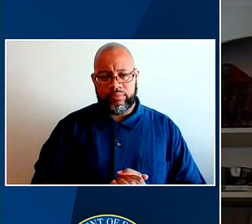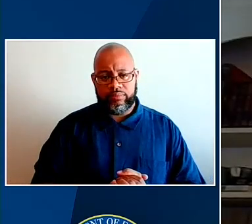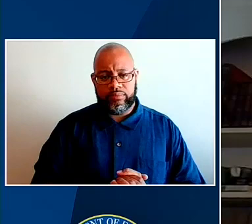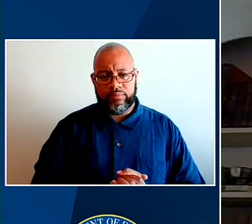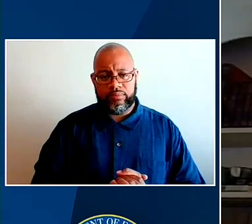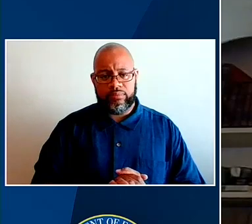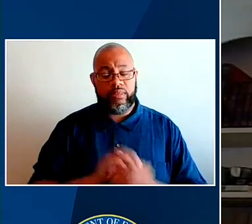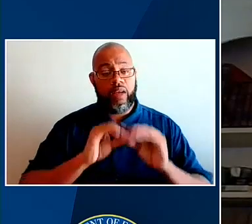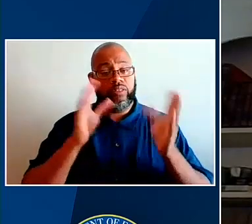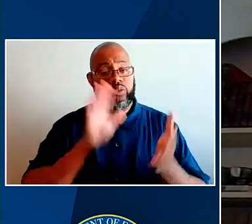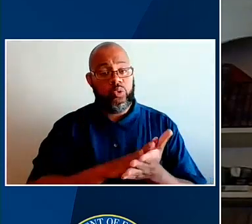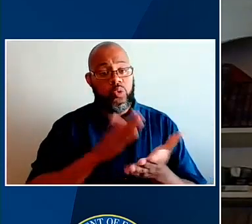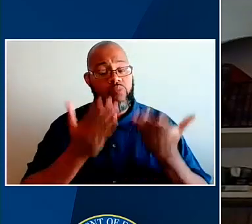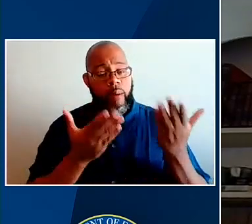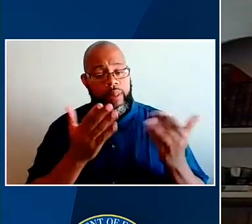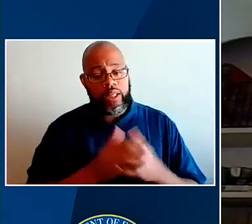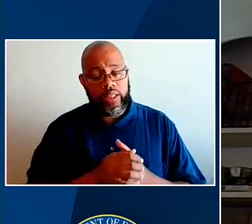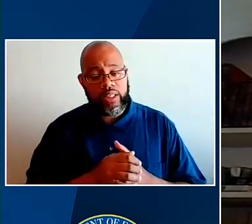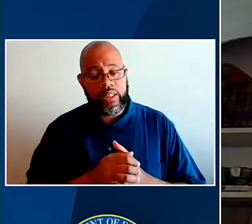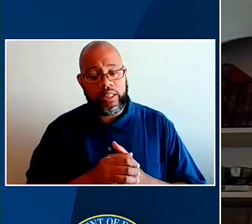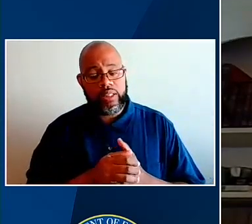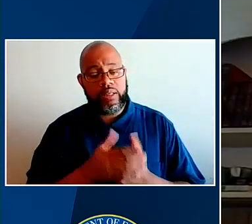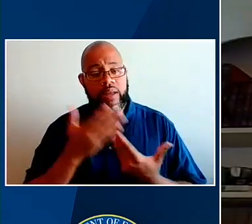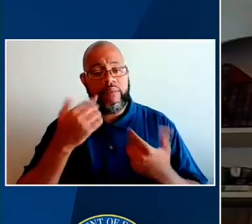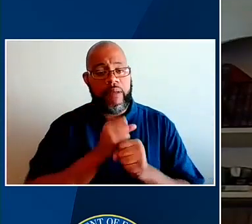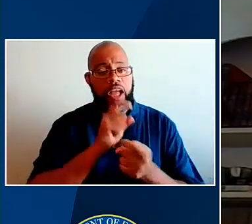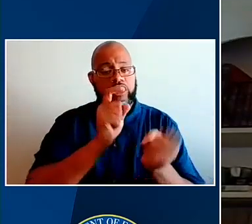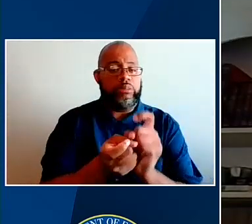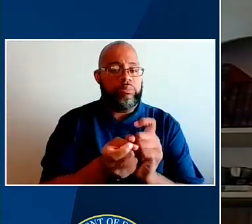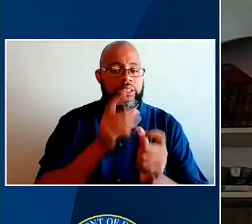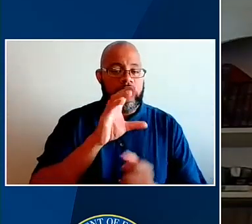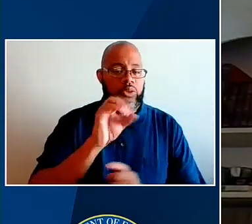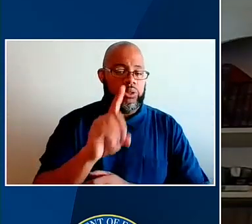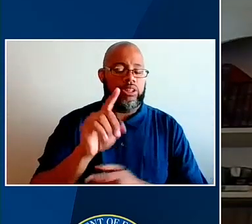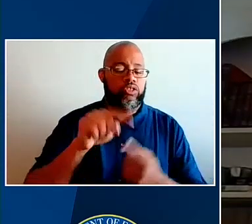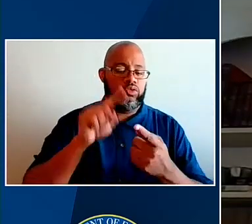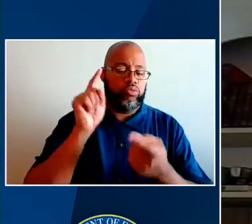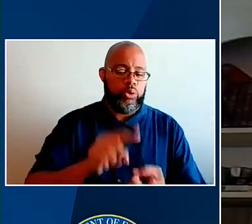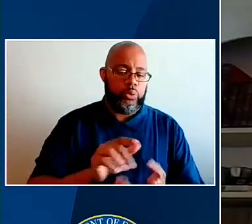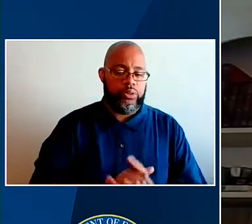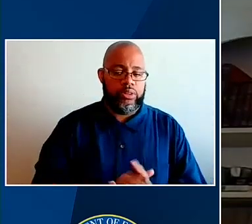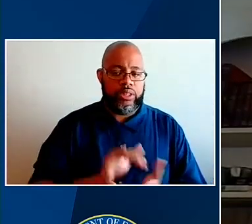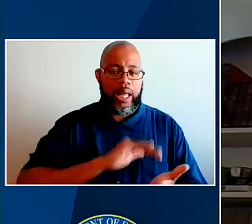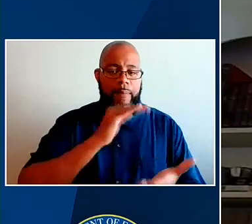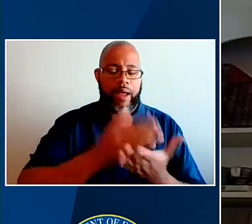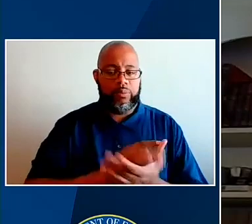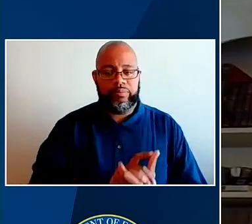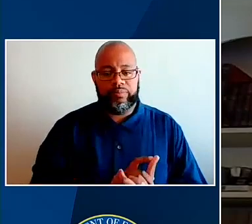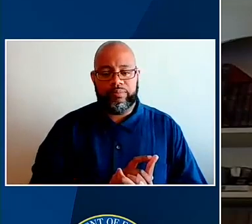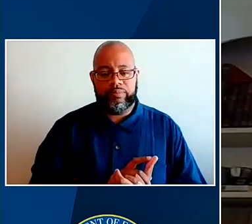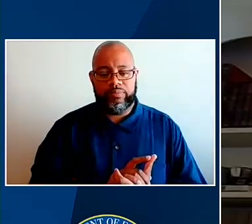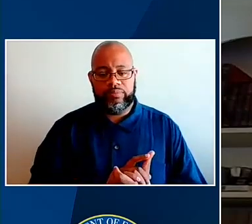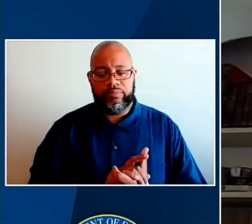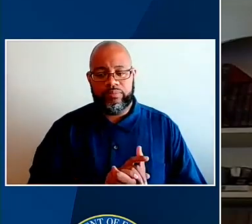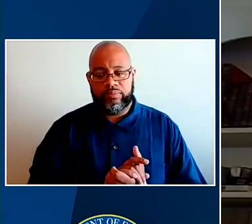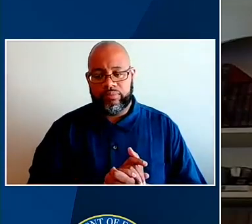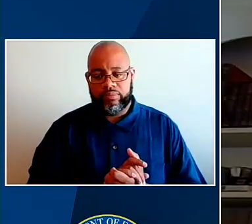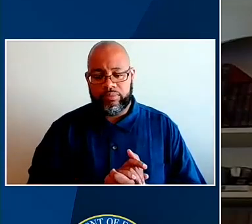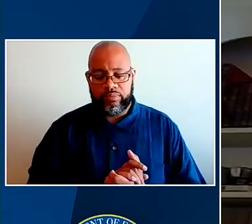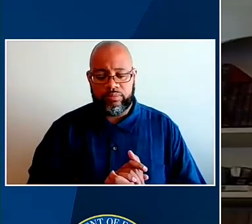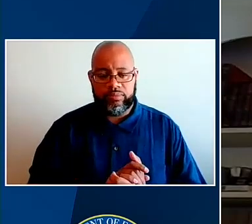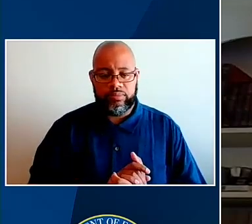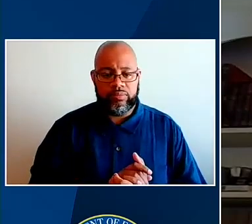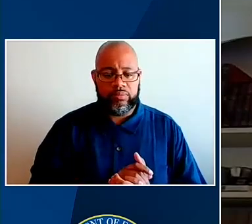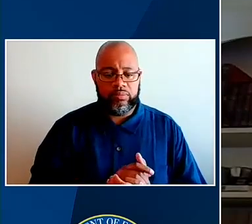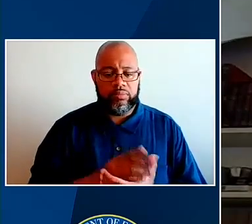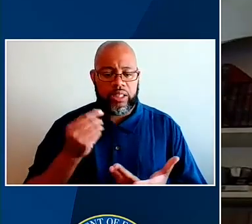obviously the school would probably you'd have to make an adjustment COD to reduce the amount, yeah. and either send it